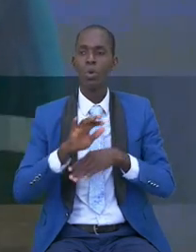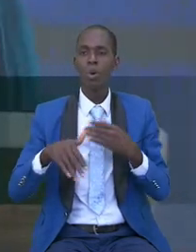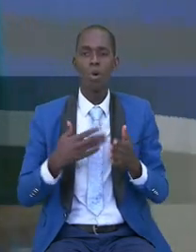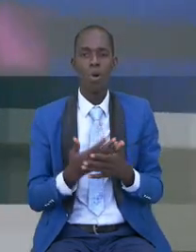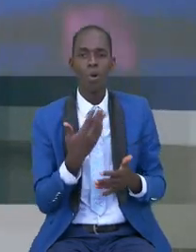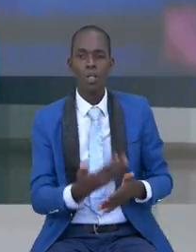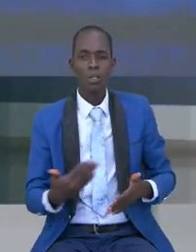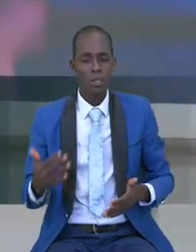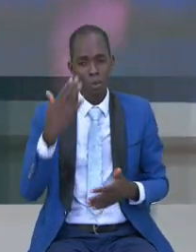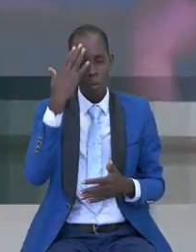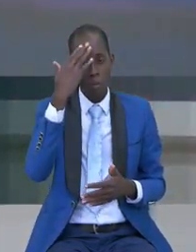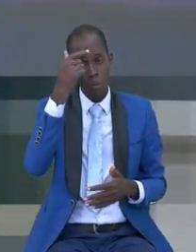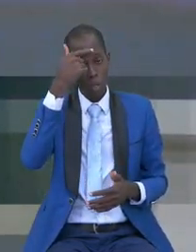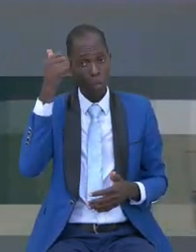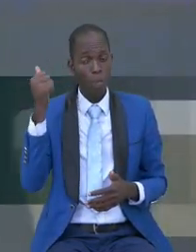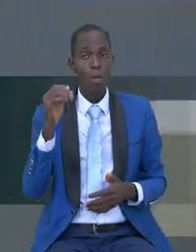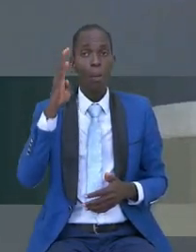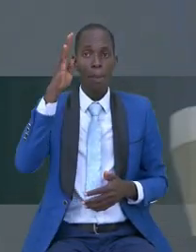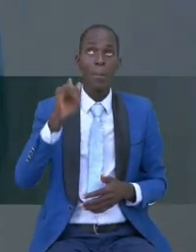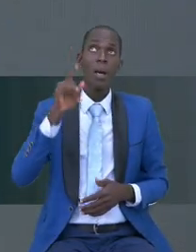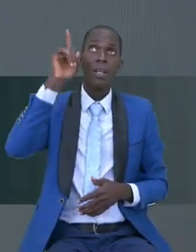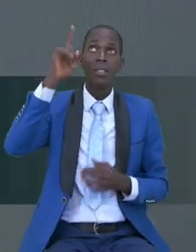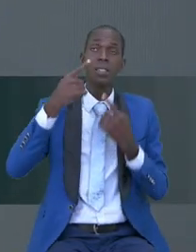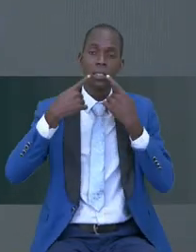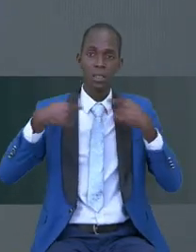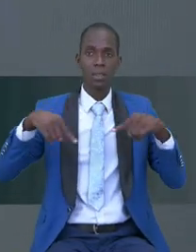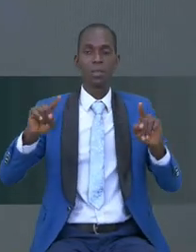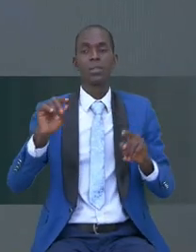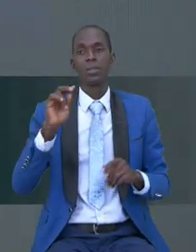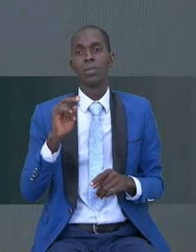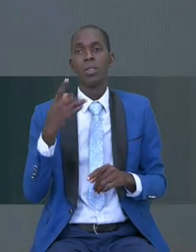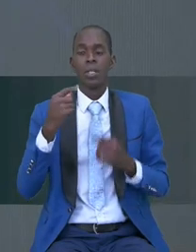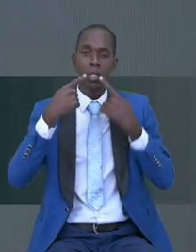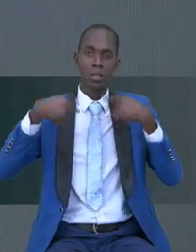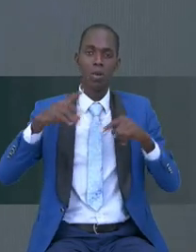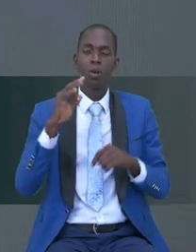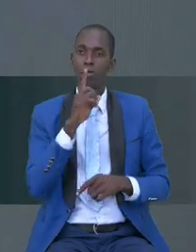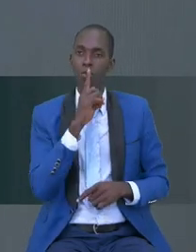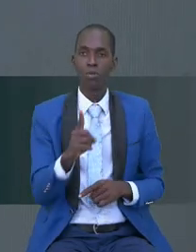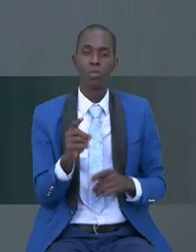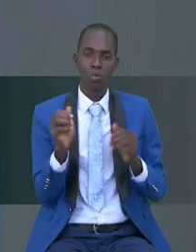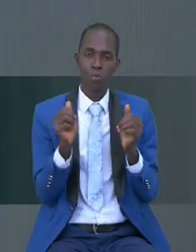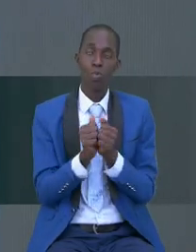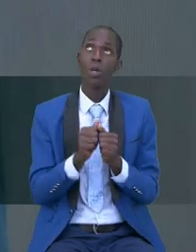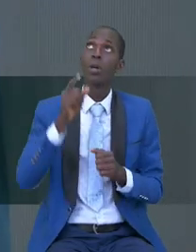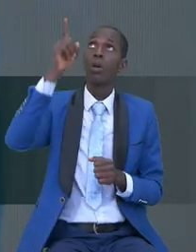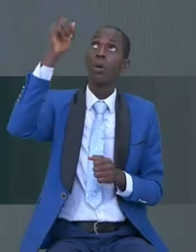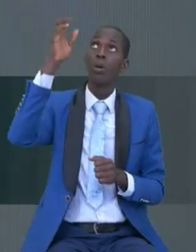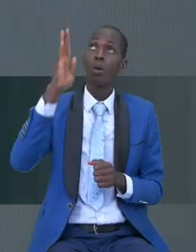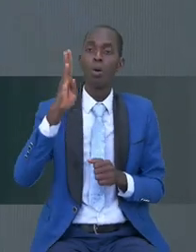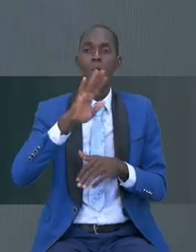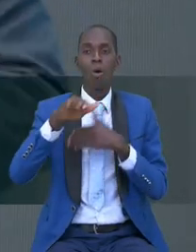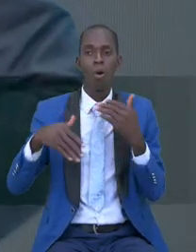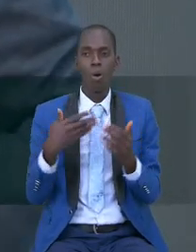because by his declaration, a declaration of fact, with God, all things